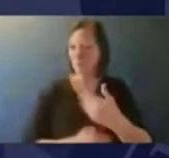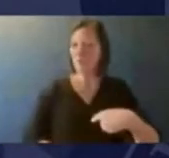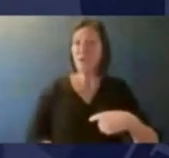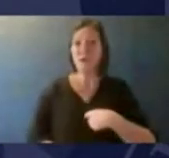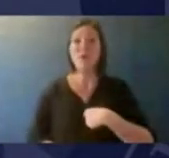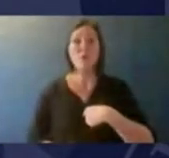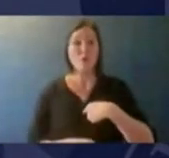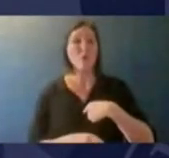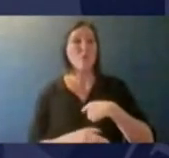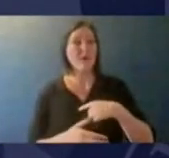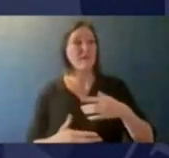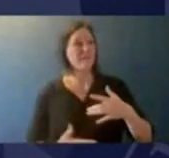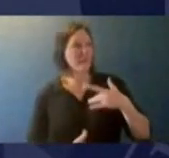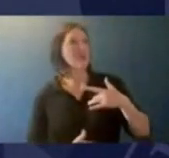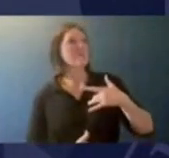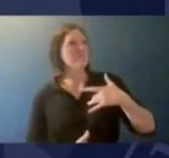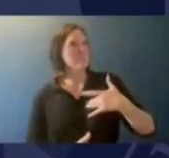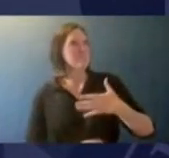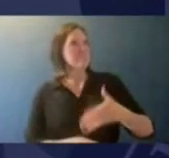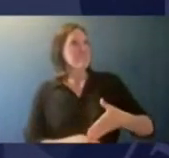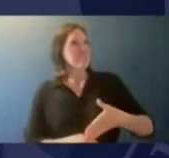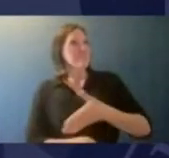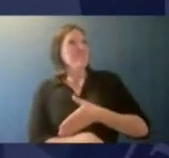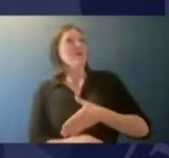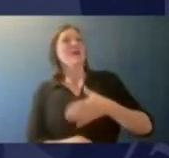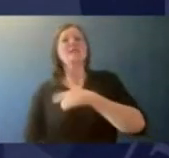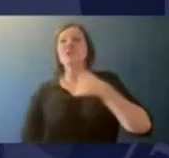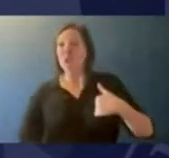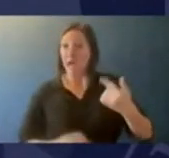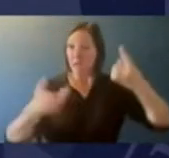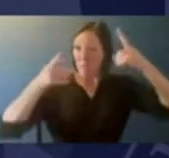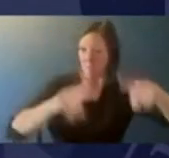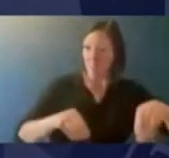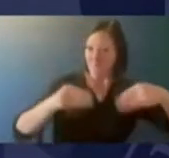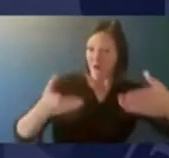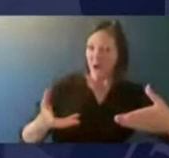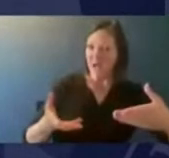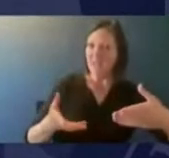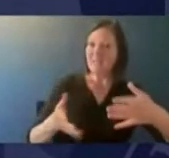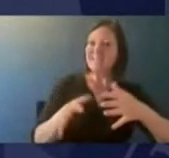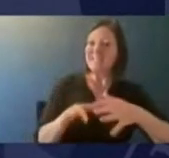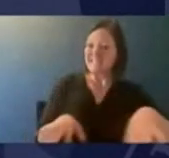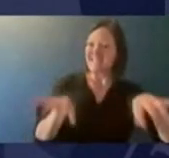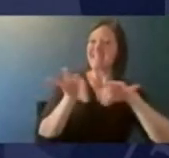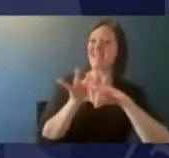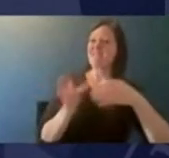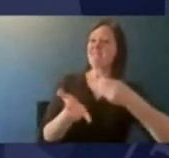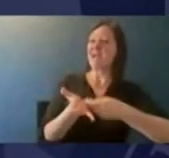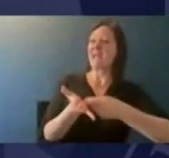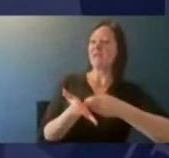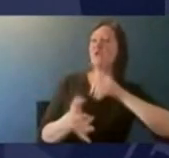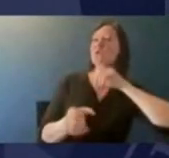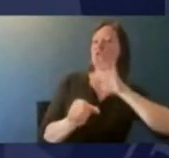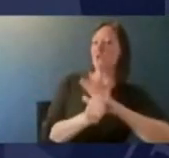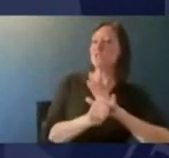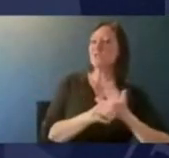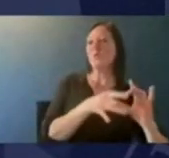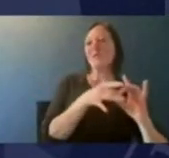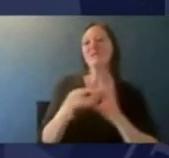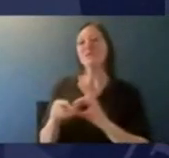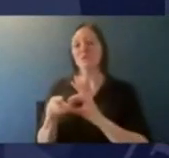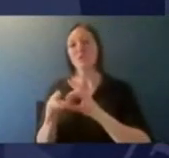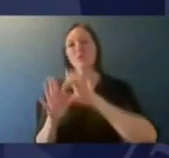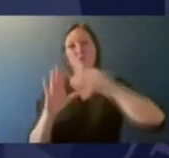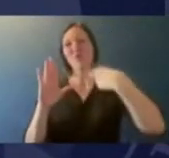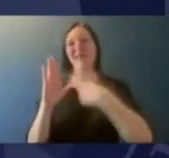has agreed to provide specific and credible financing assurances in the Sri Lanka case.